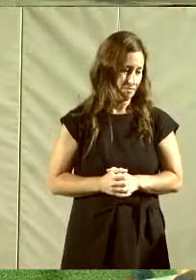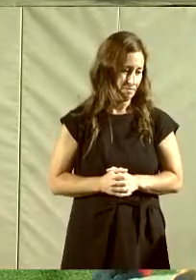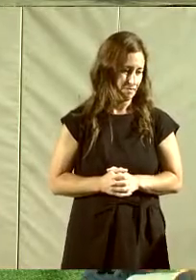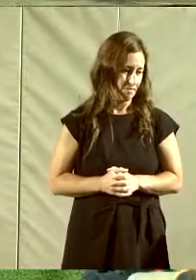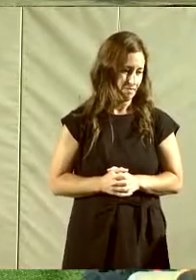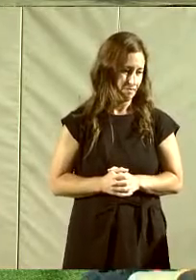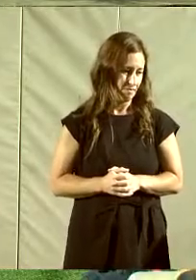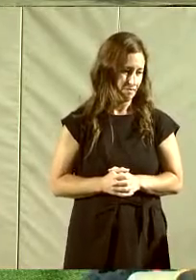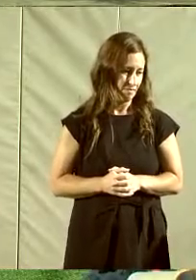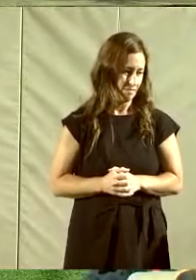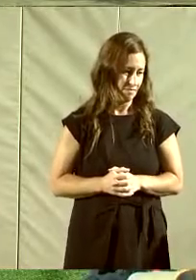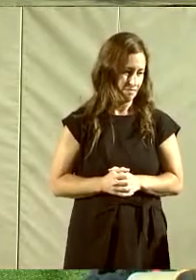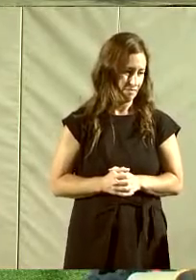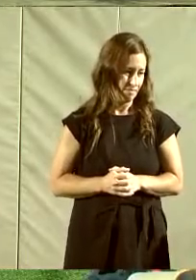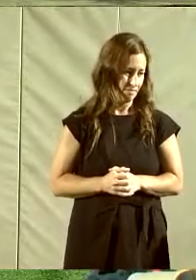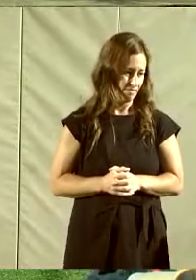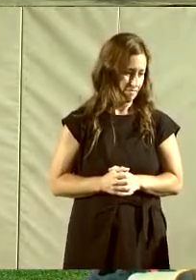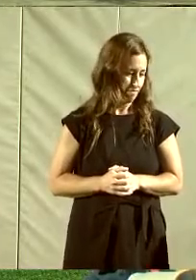Eduardo Samaripa.